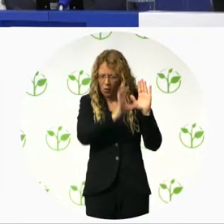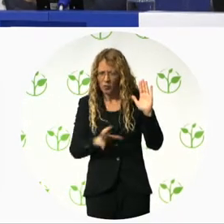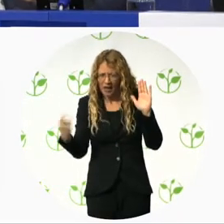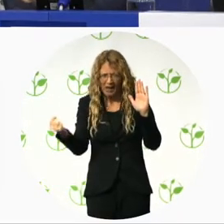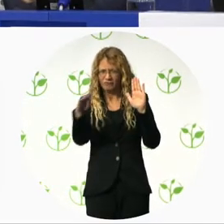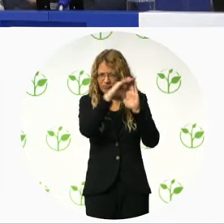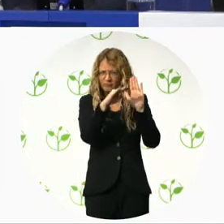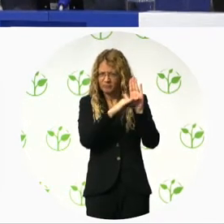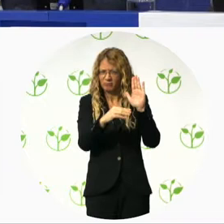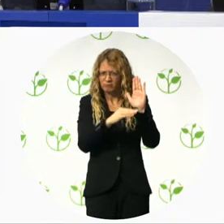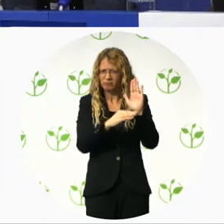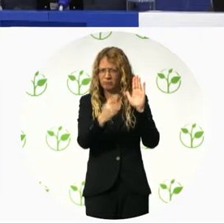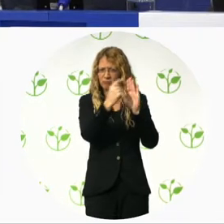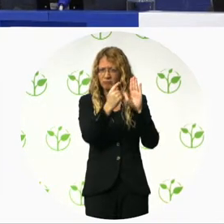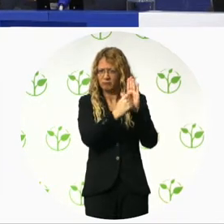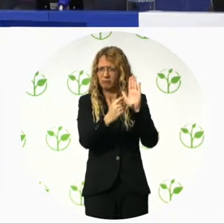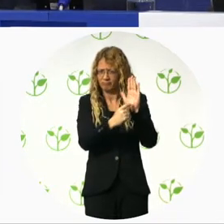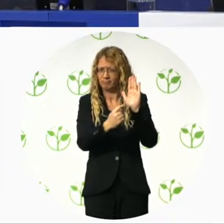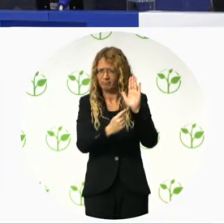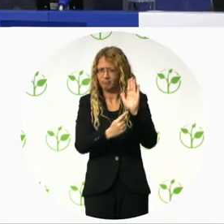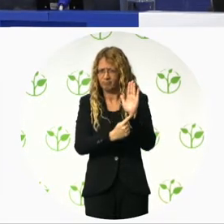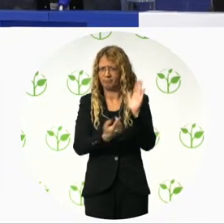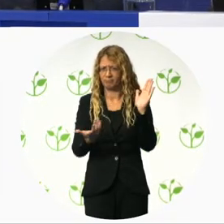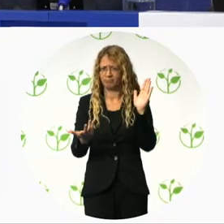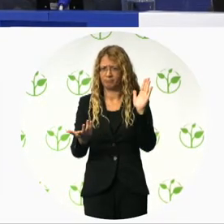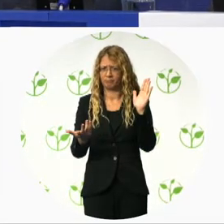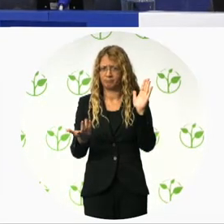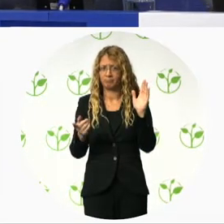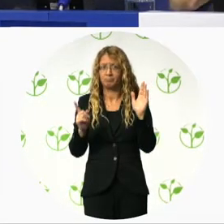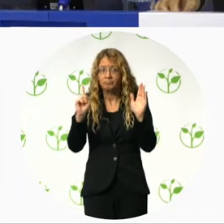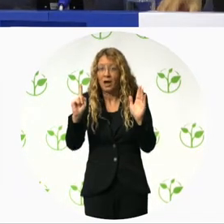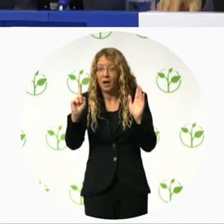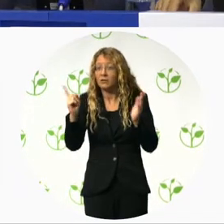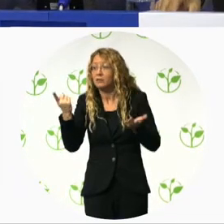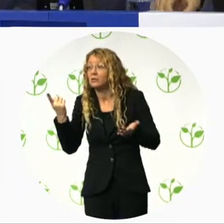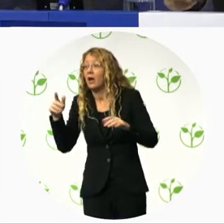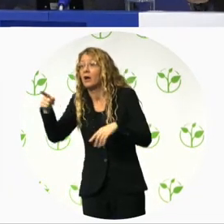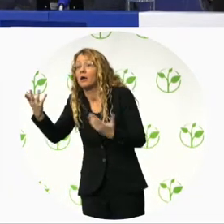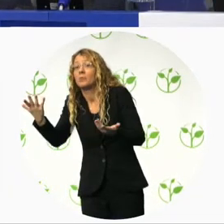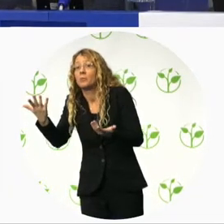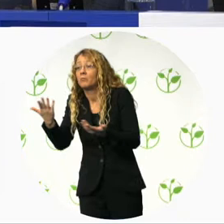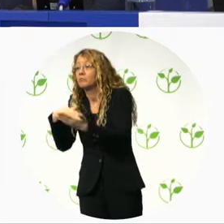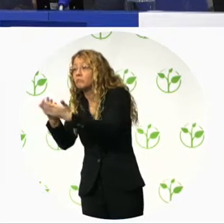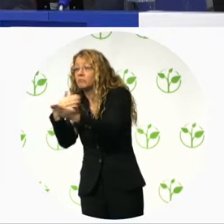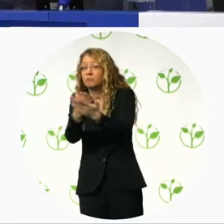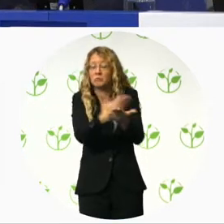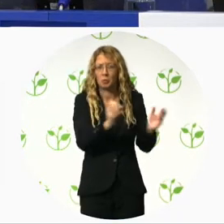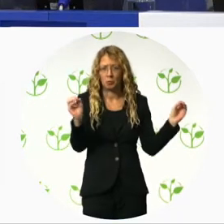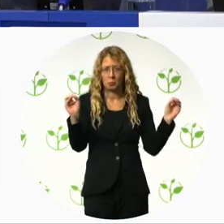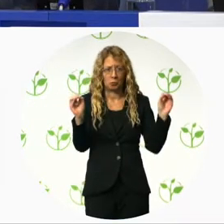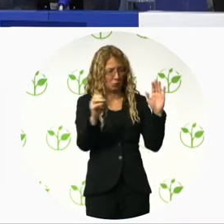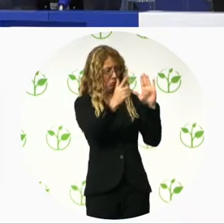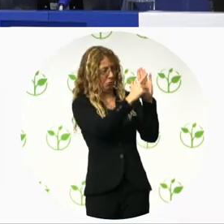not mandatory. I think it's the speed limit is a law, but I think most of them don't respect strictly speed limit because they